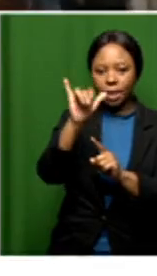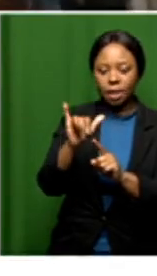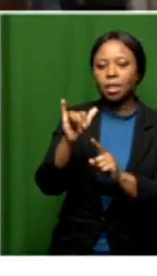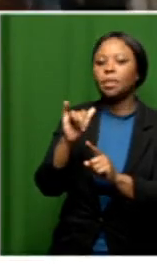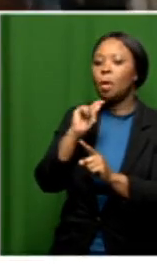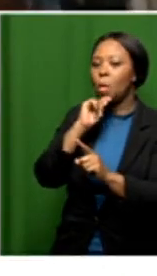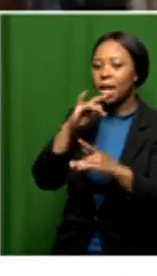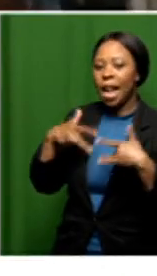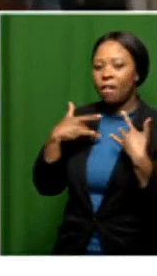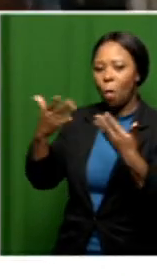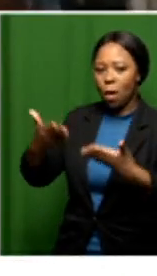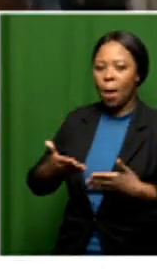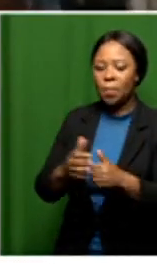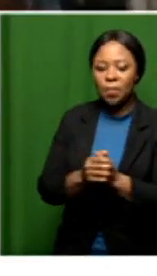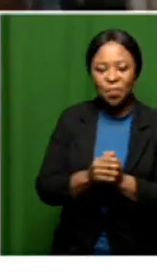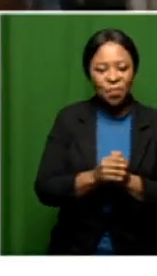Live.